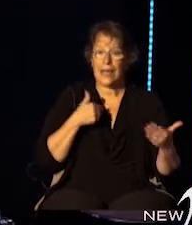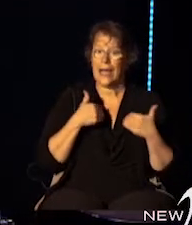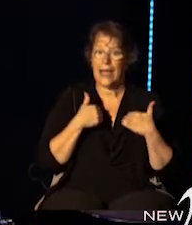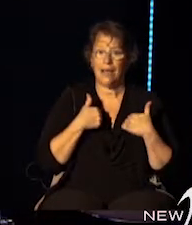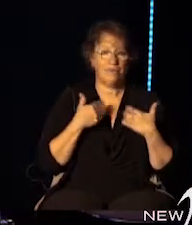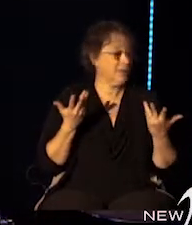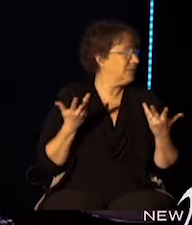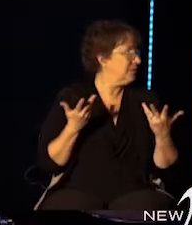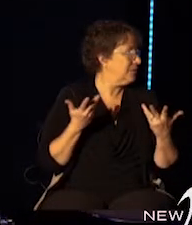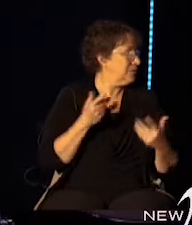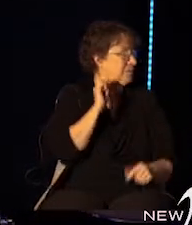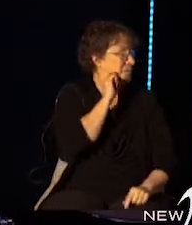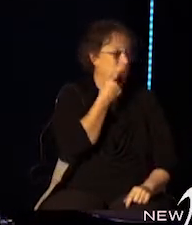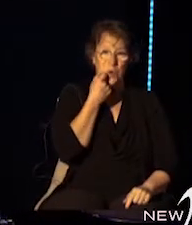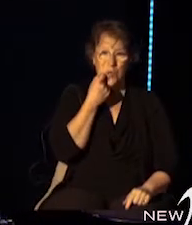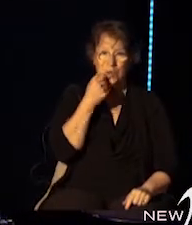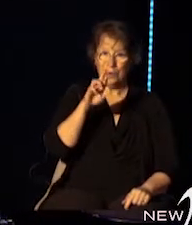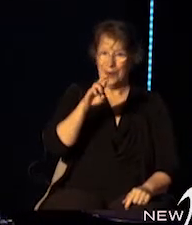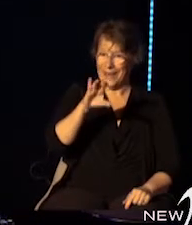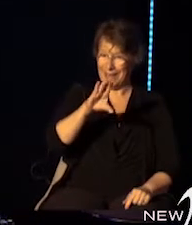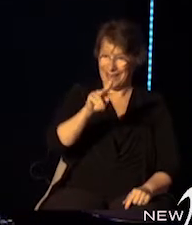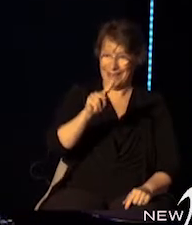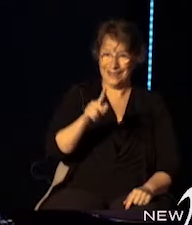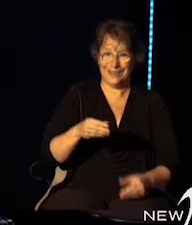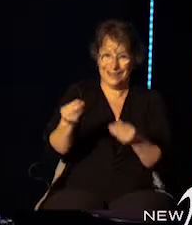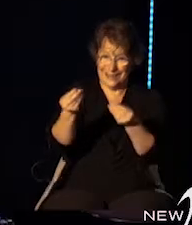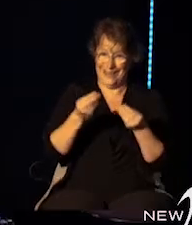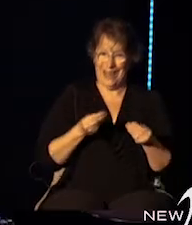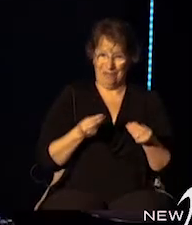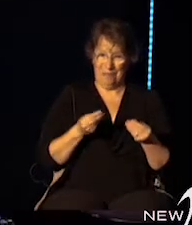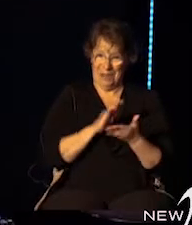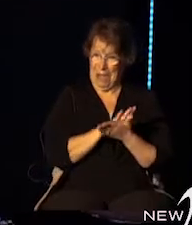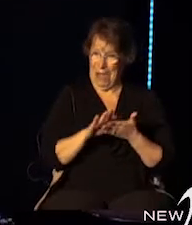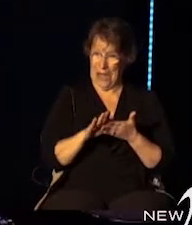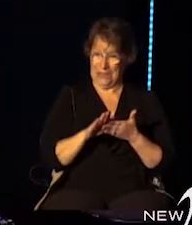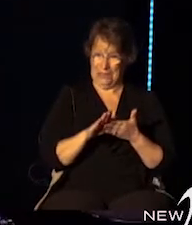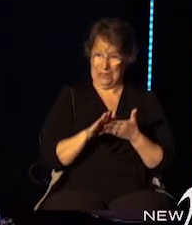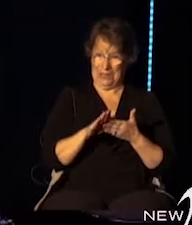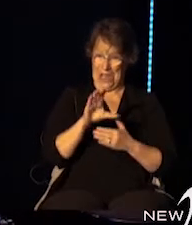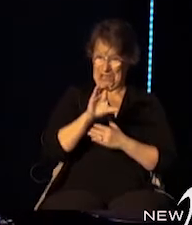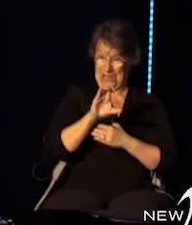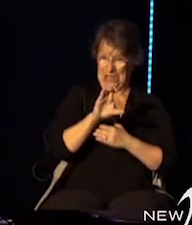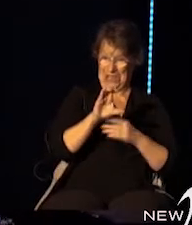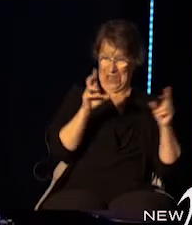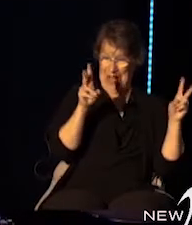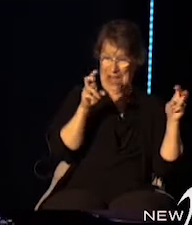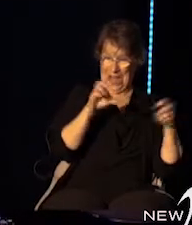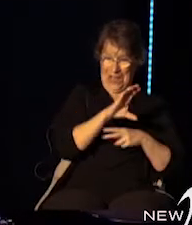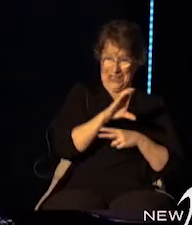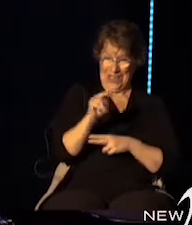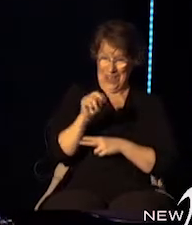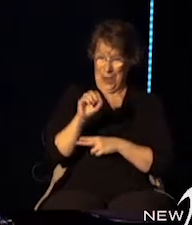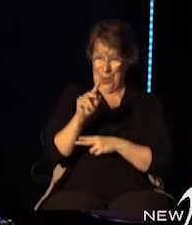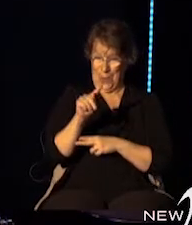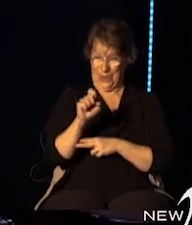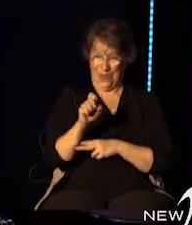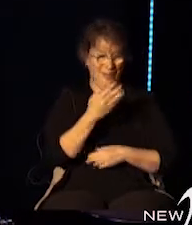says. Cool. Rick just gave me, hey, it's a nice crisp C note. Thank you, dude. Appreciate